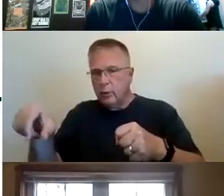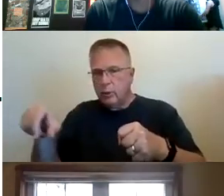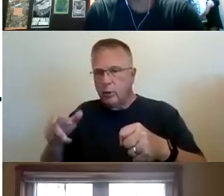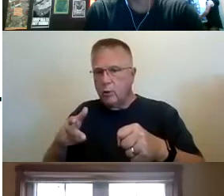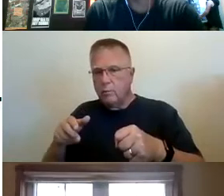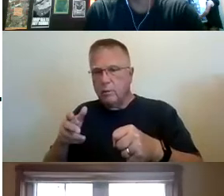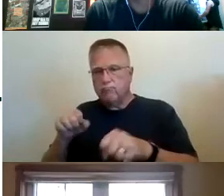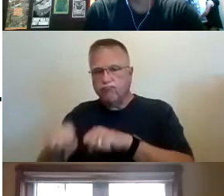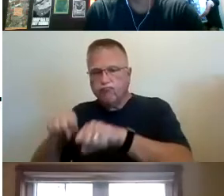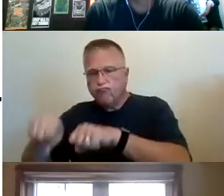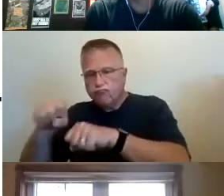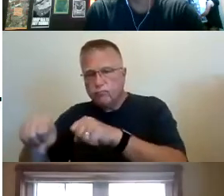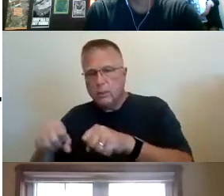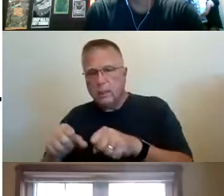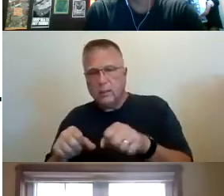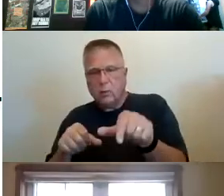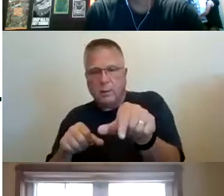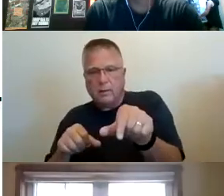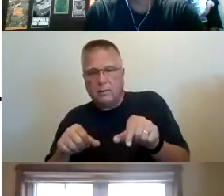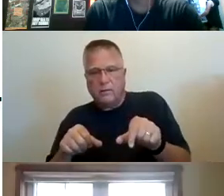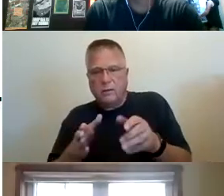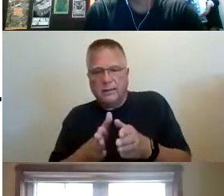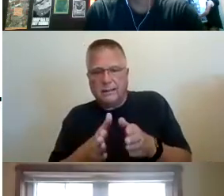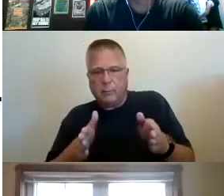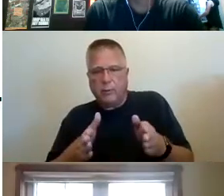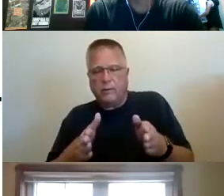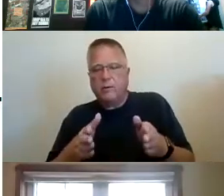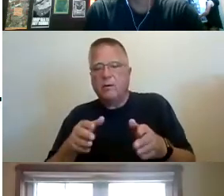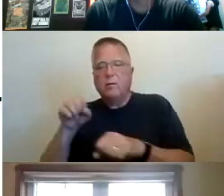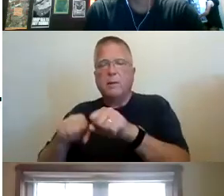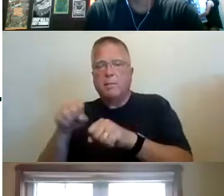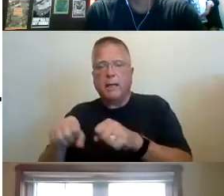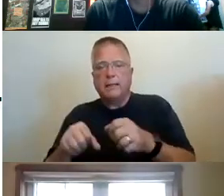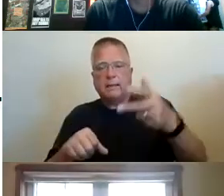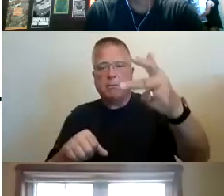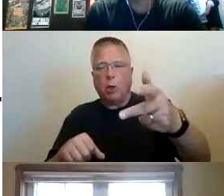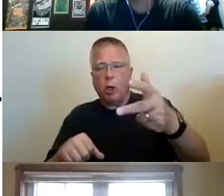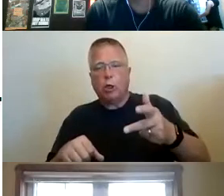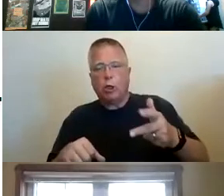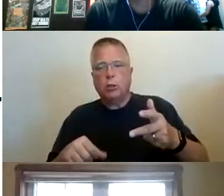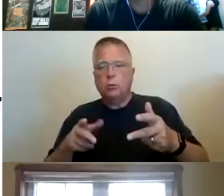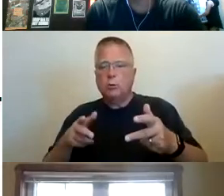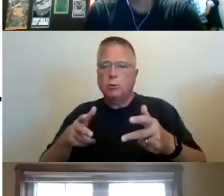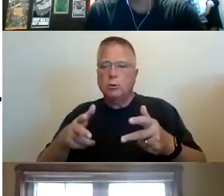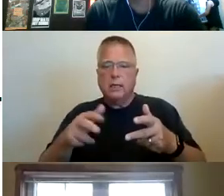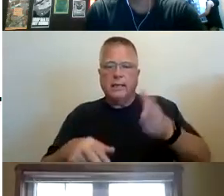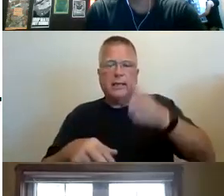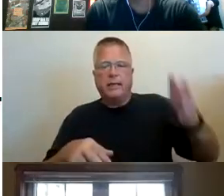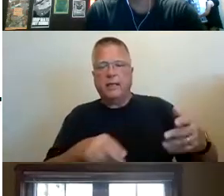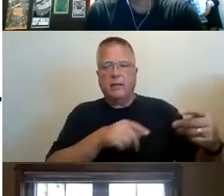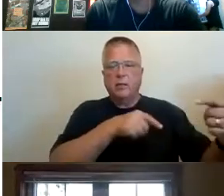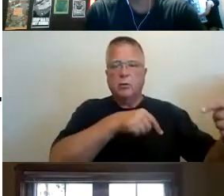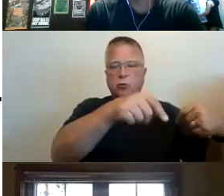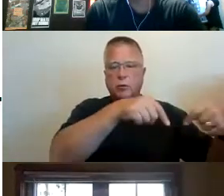and between the people on bikes and the parked vehicles, then parking, and then the travel lanes in the center